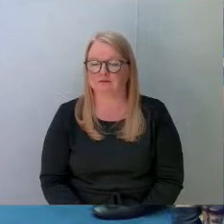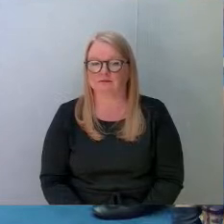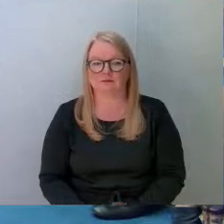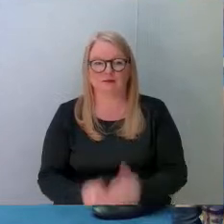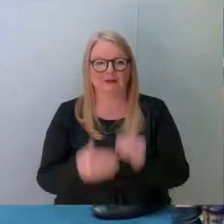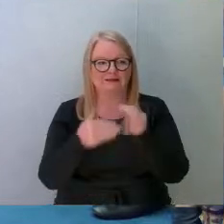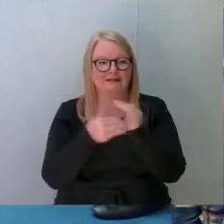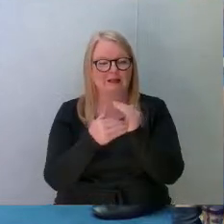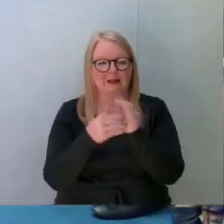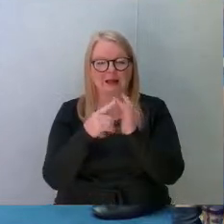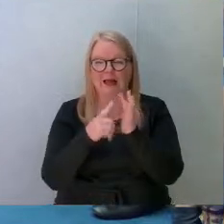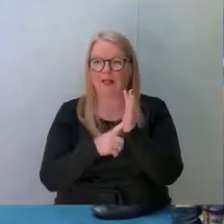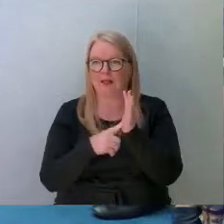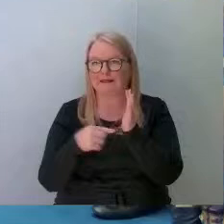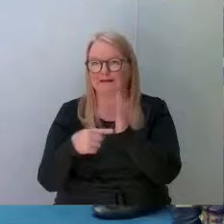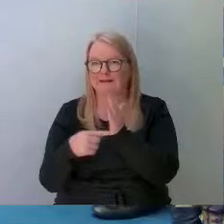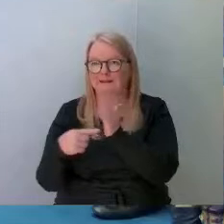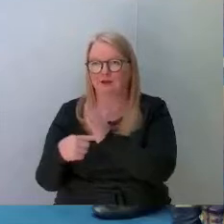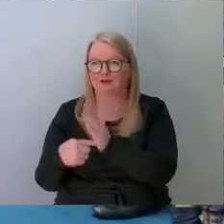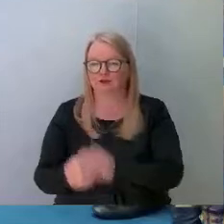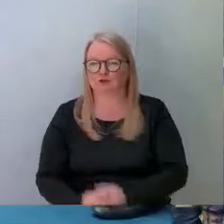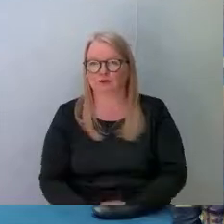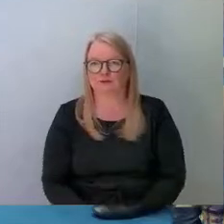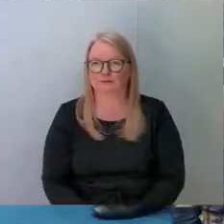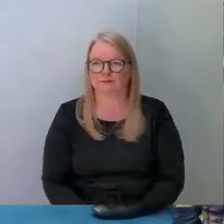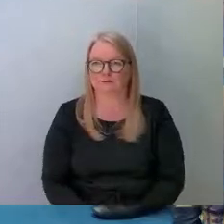Zahia El Tiktash.